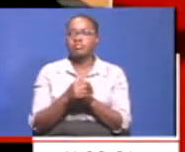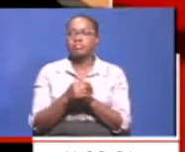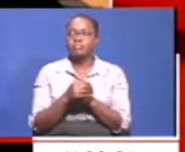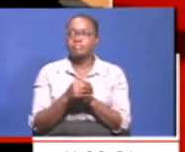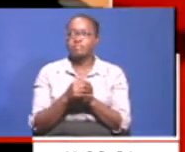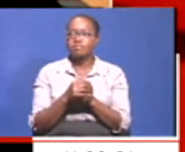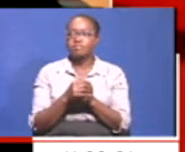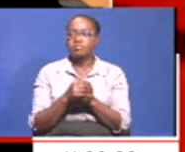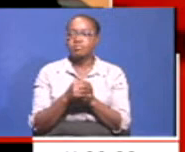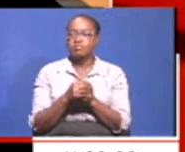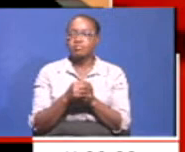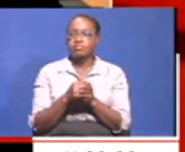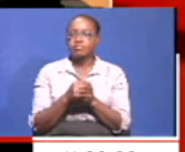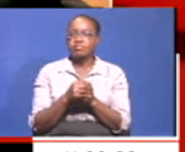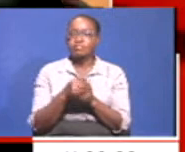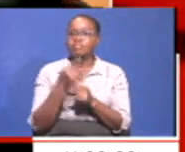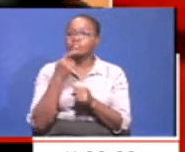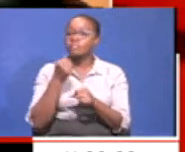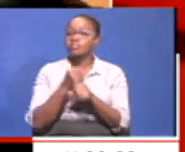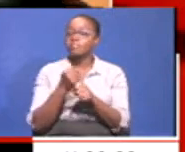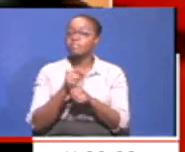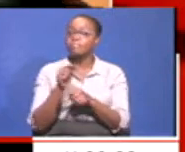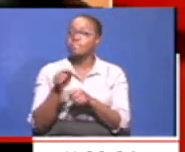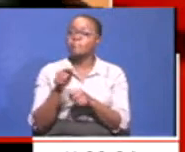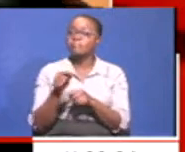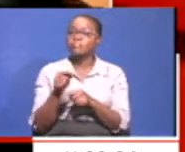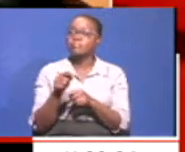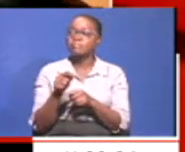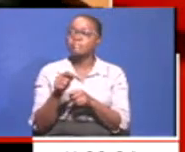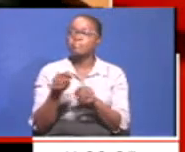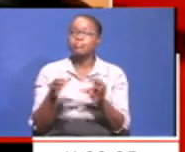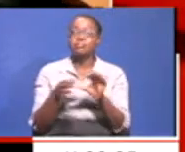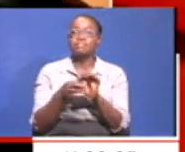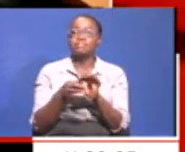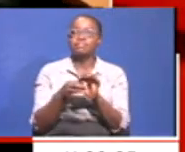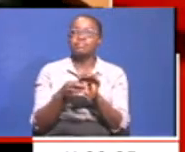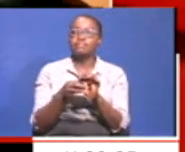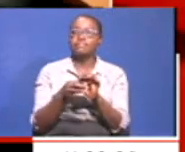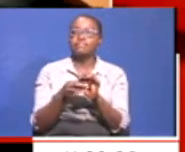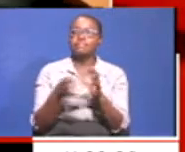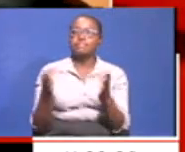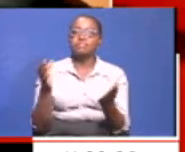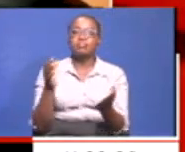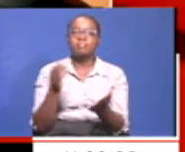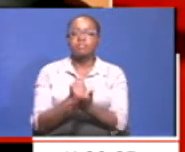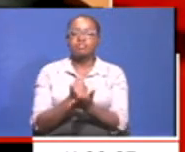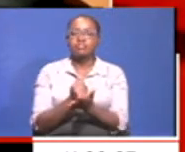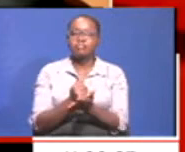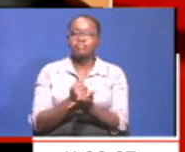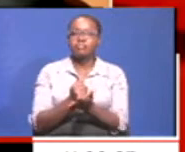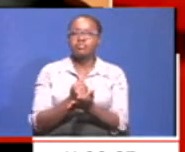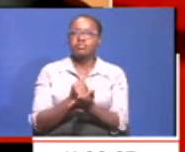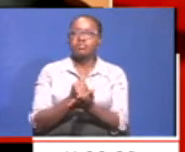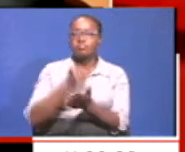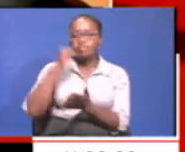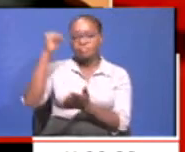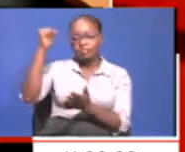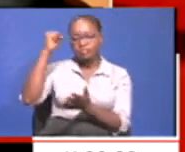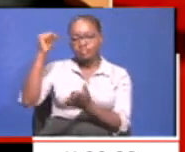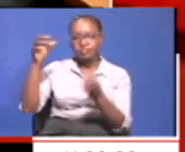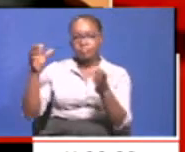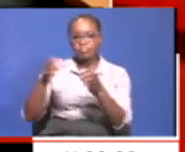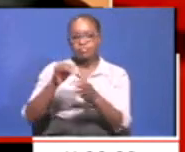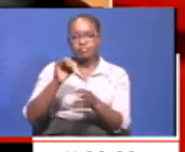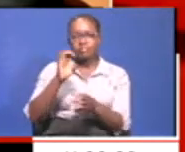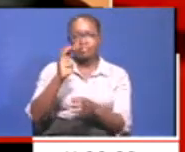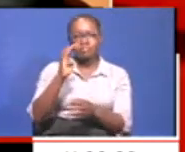sure you're going to be doing that. And shortly, we shall be joining the Office of the Registrar of Political Parties and the IBC and registered